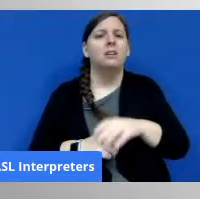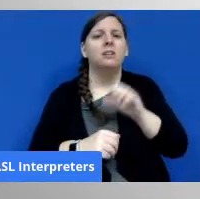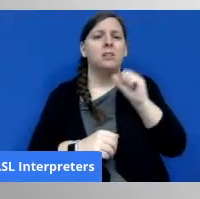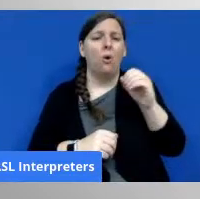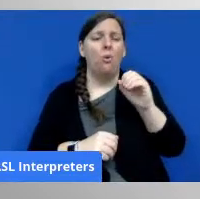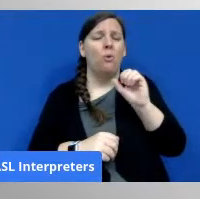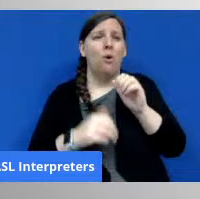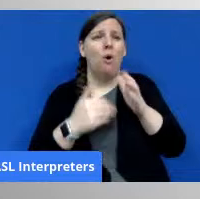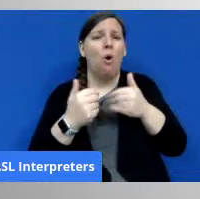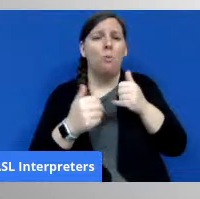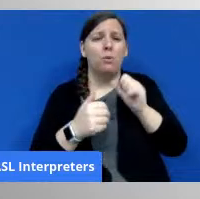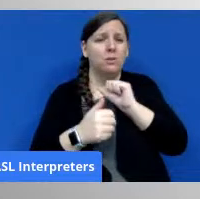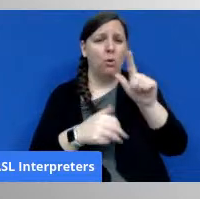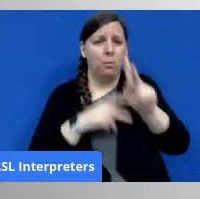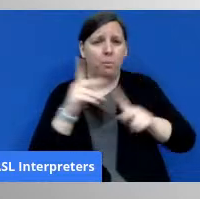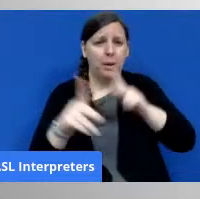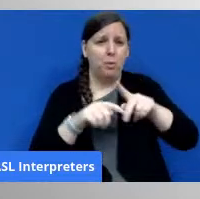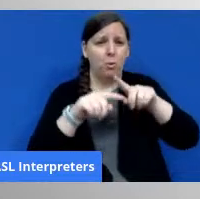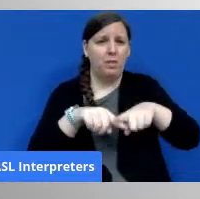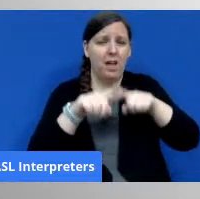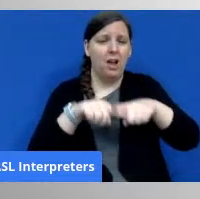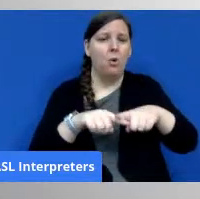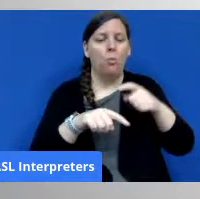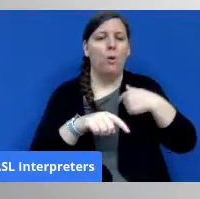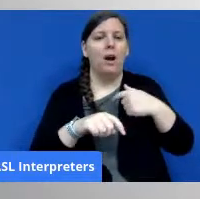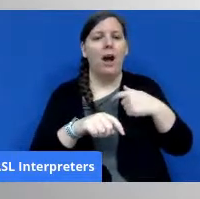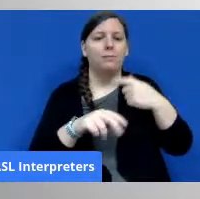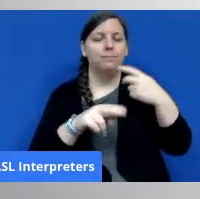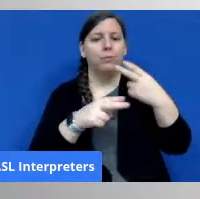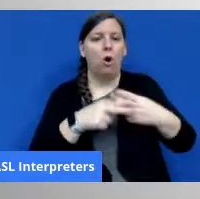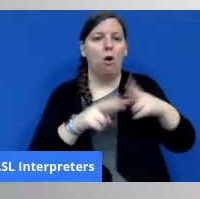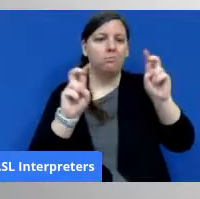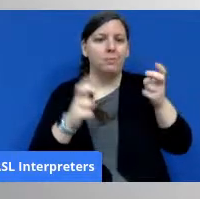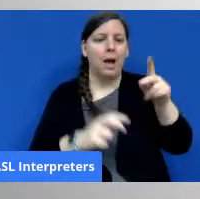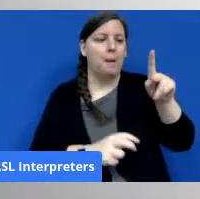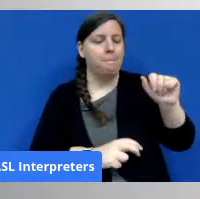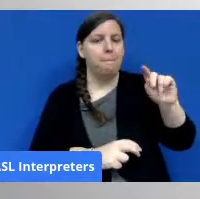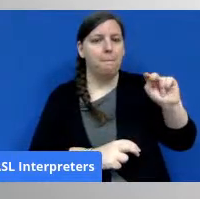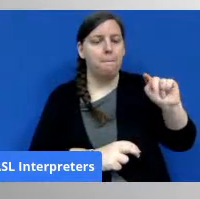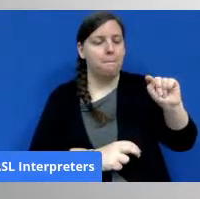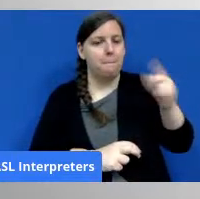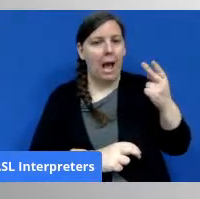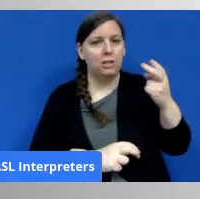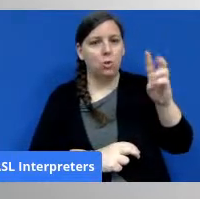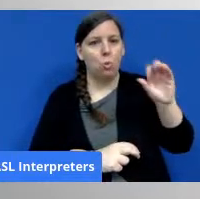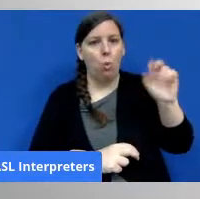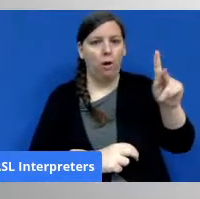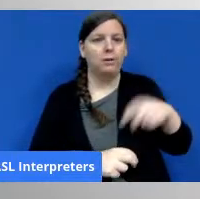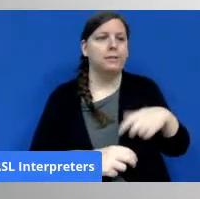childcare. But we can see a few patterns emerge here. If you look at childcare source,